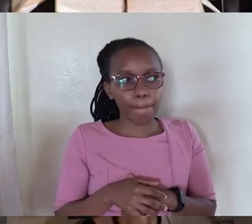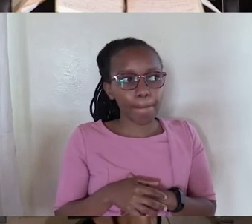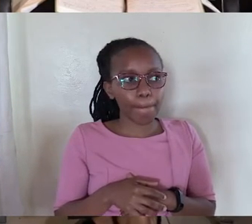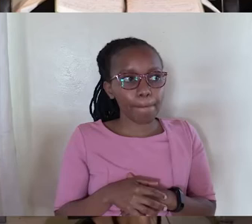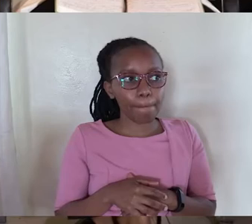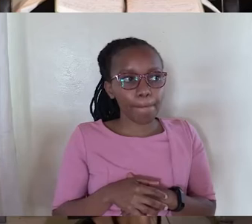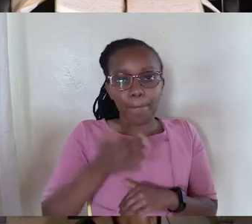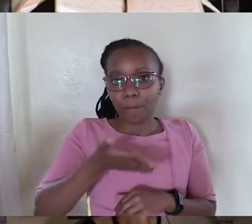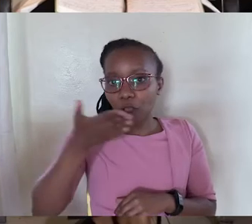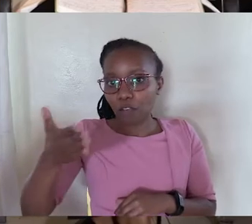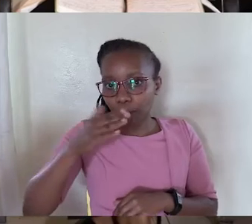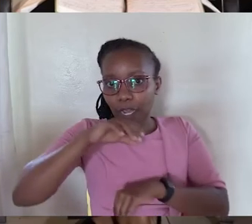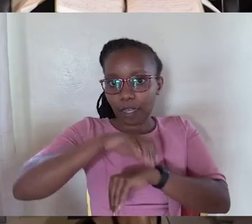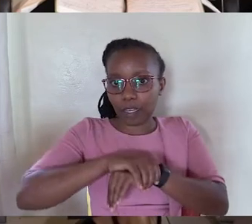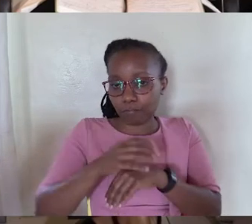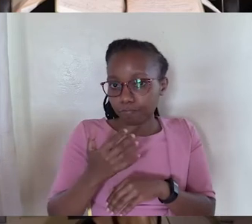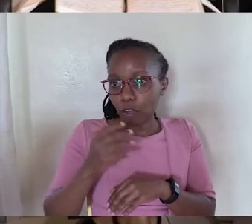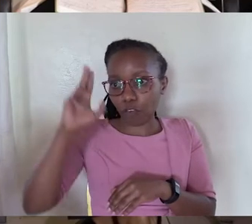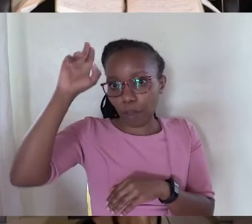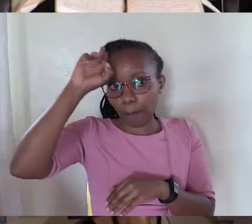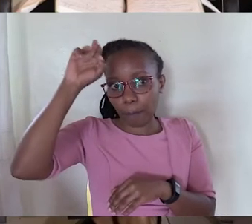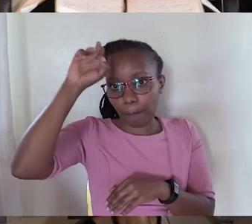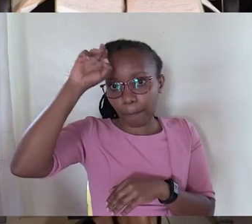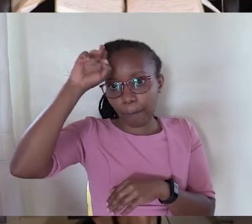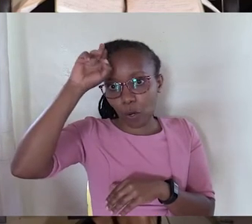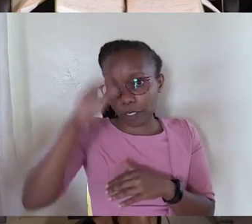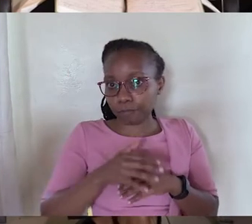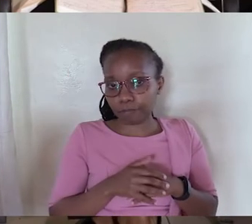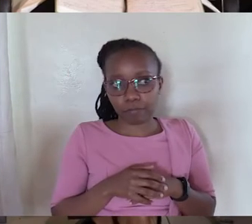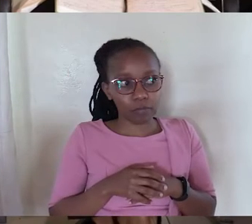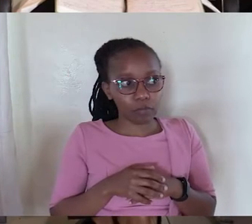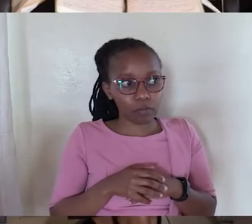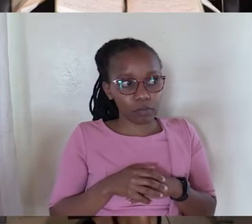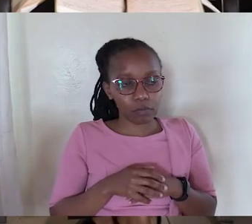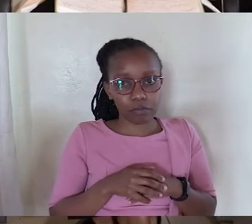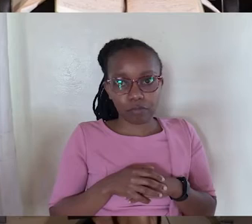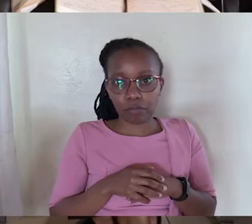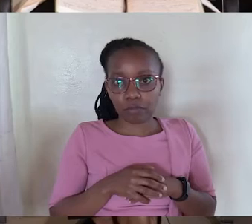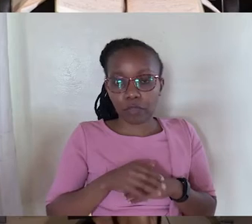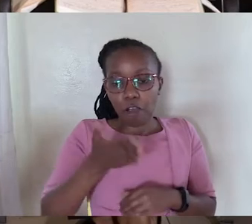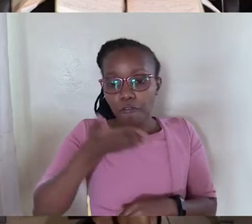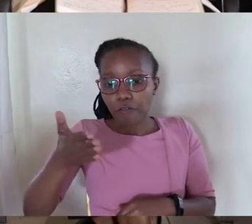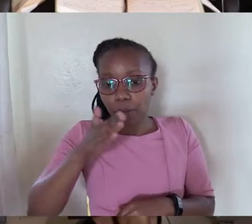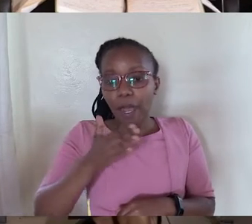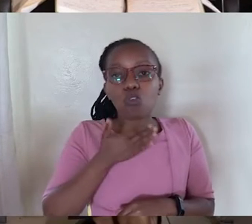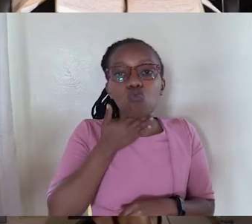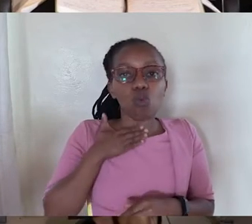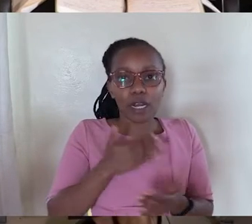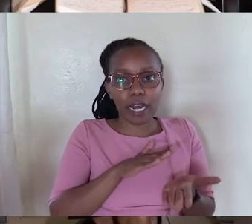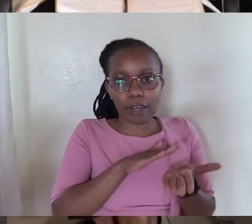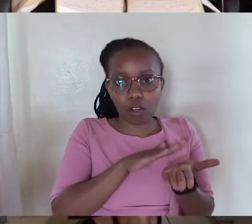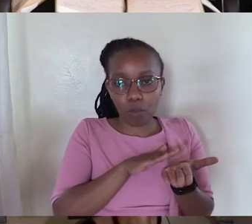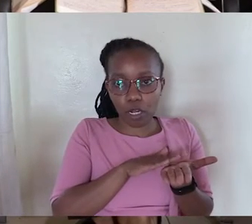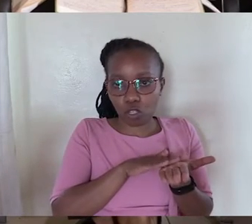is to get feedback from the police. In fact, we have written to the IG asking for feedback on the recommendations we